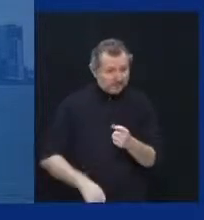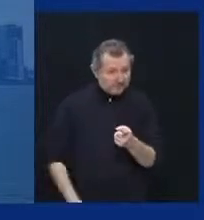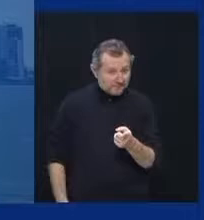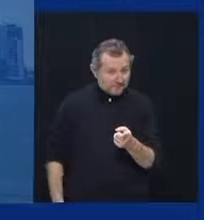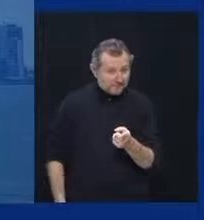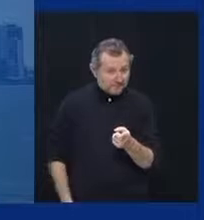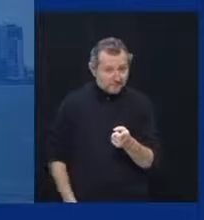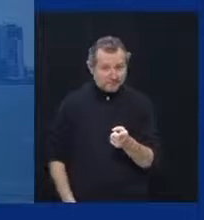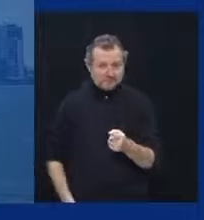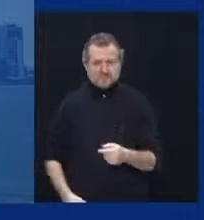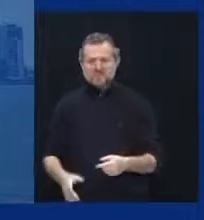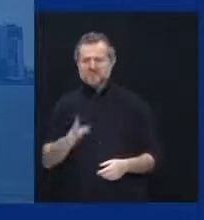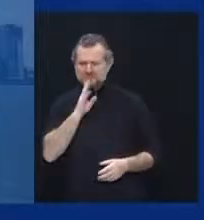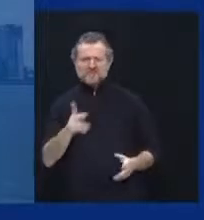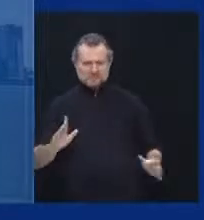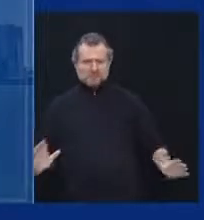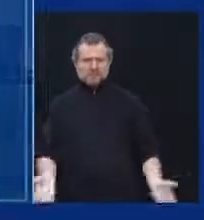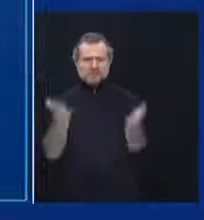speak up.